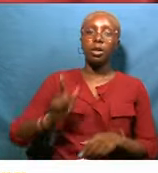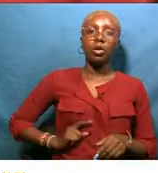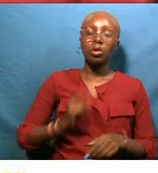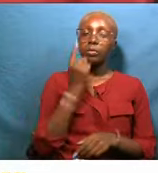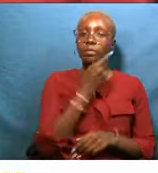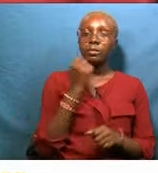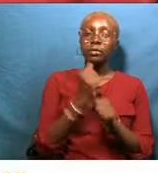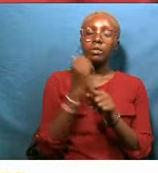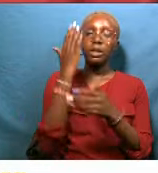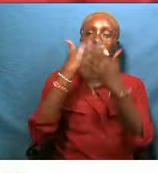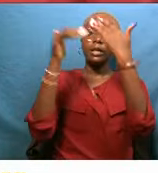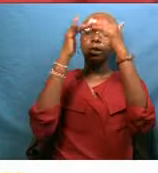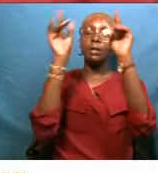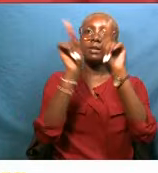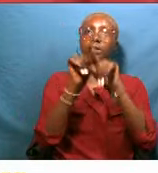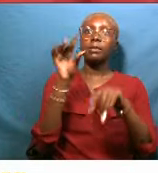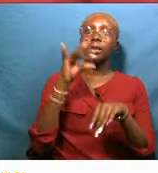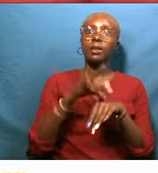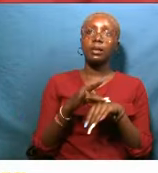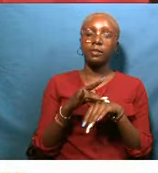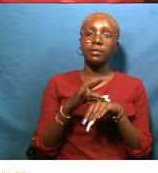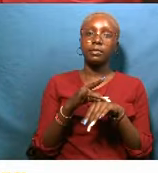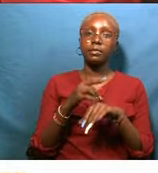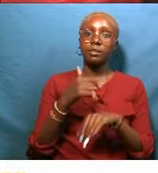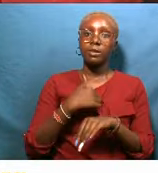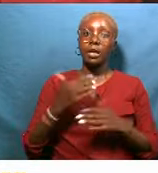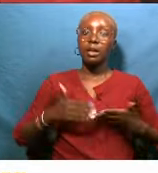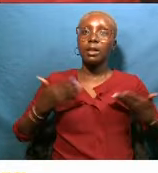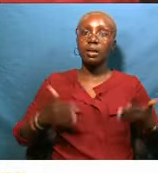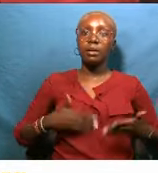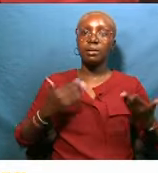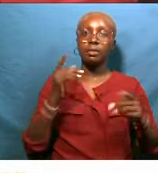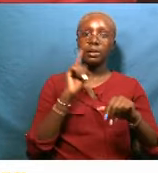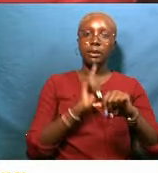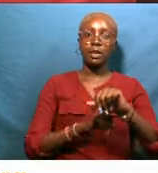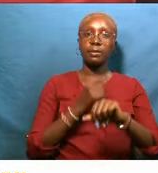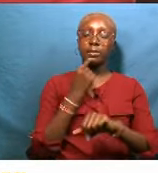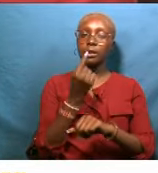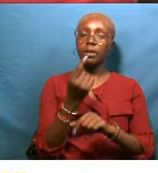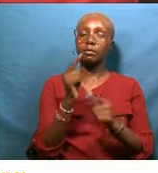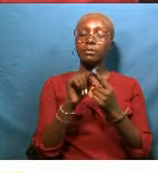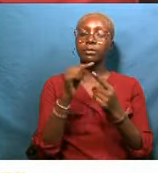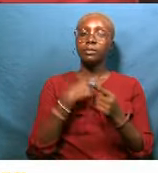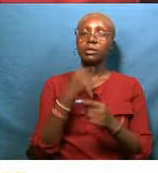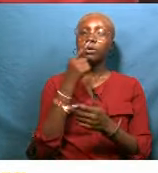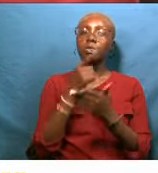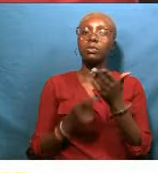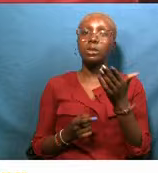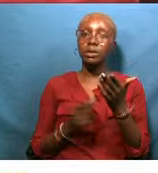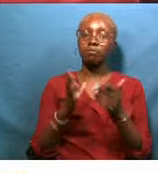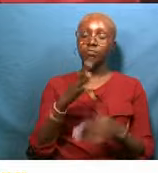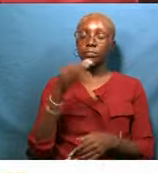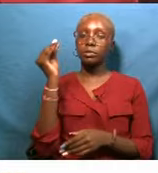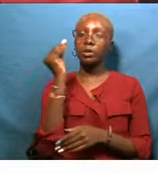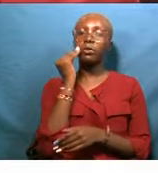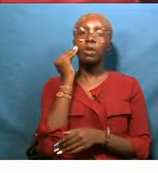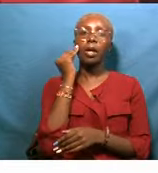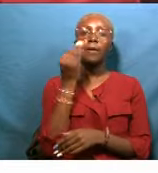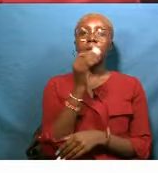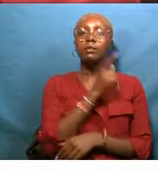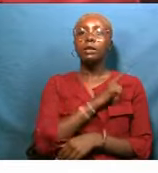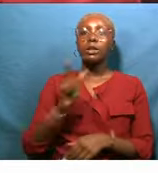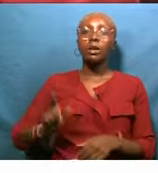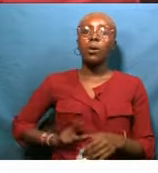made heaven and earth. I was glad when they said to me, let us go to the house of the